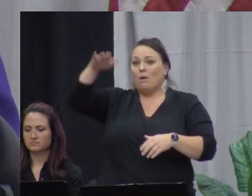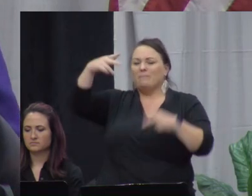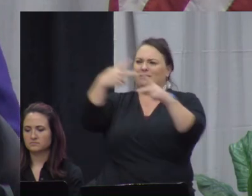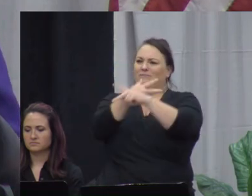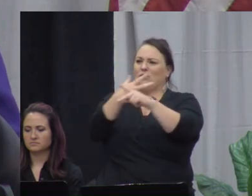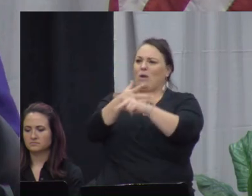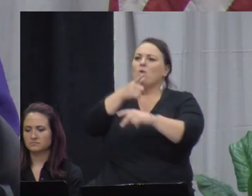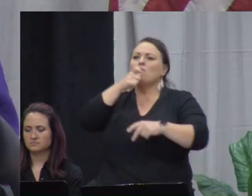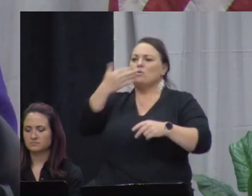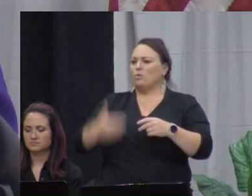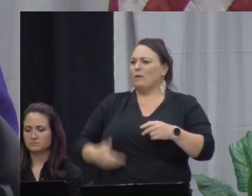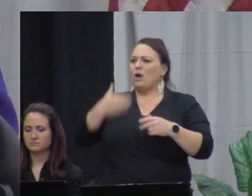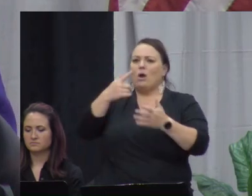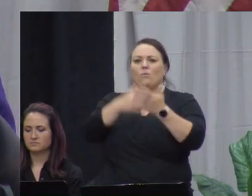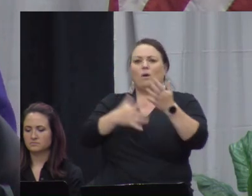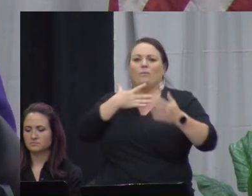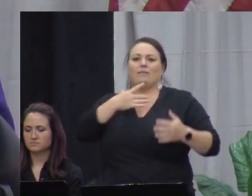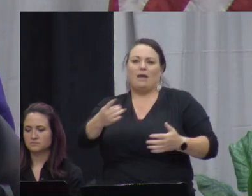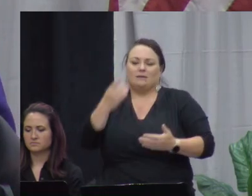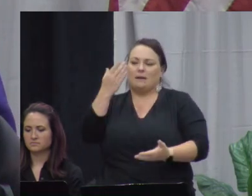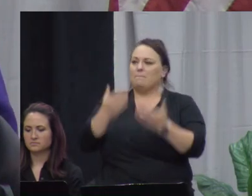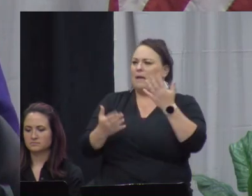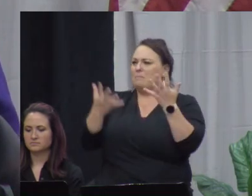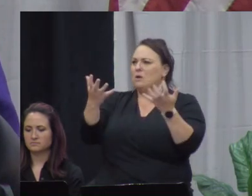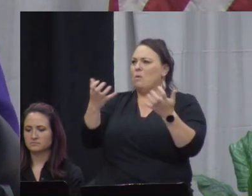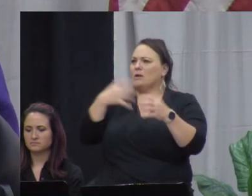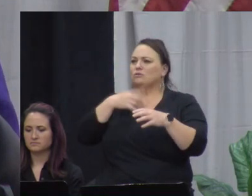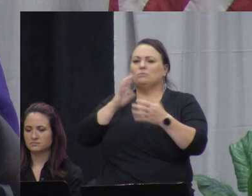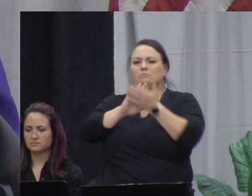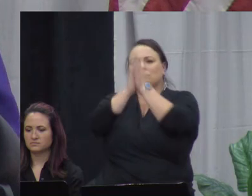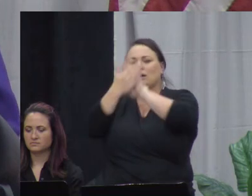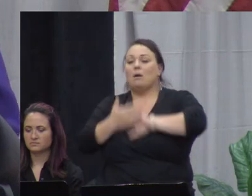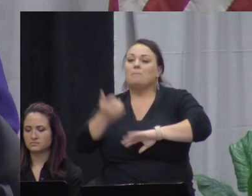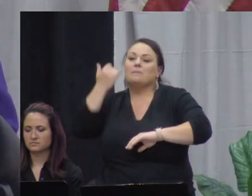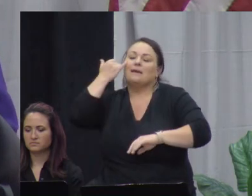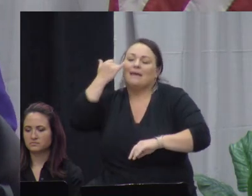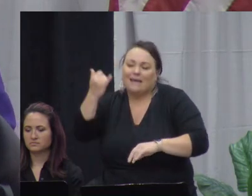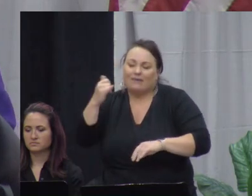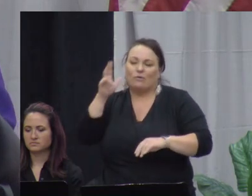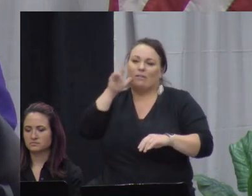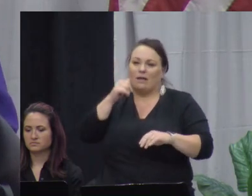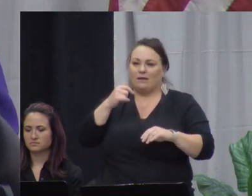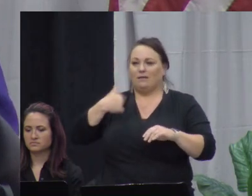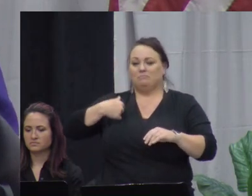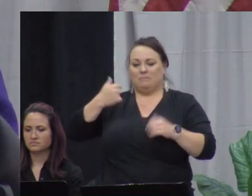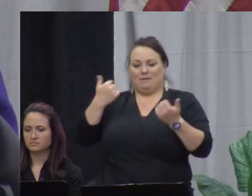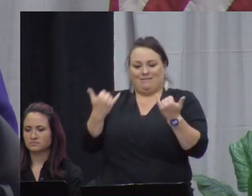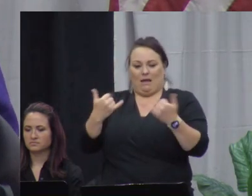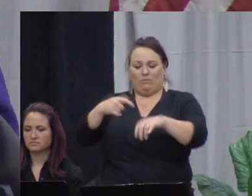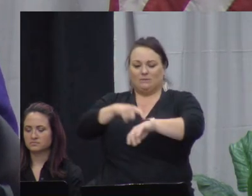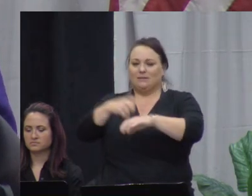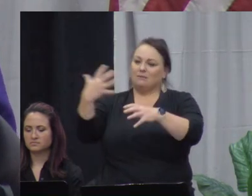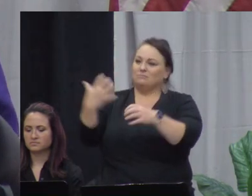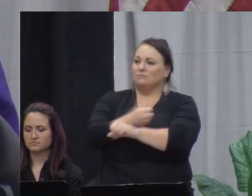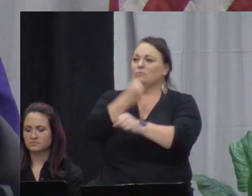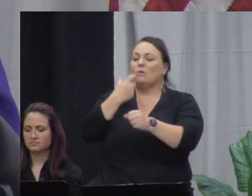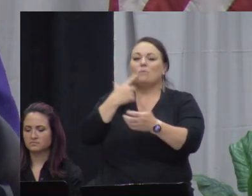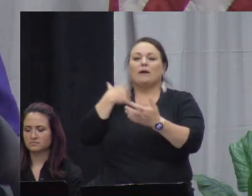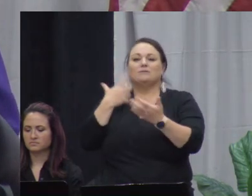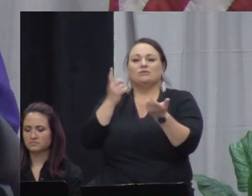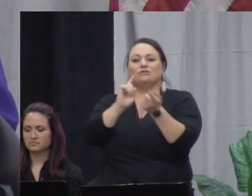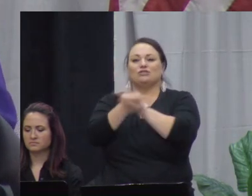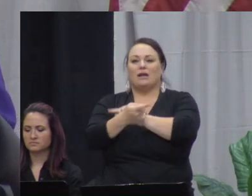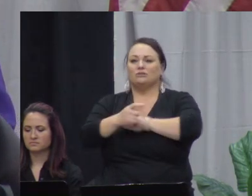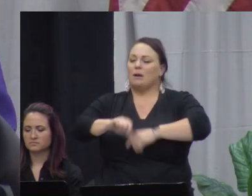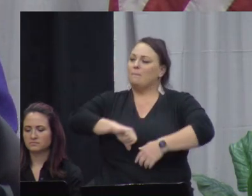were, what we liked, and maybe who you wanted to be if you were lucky. This time is our chance to embrace the changes. I'm so